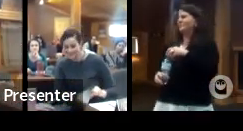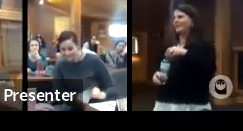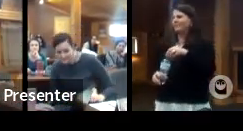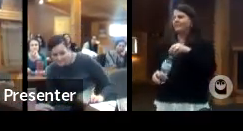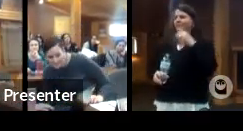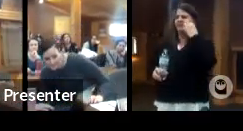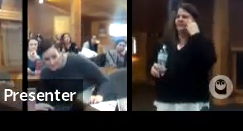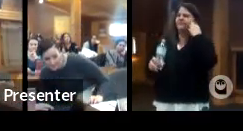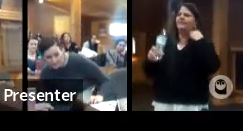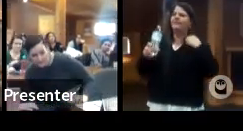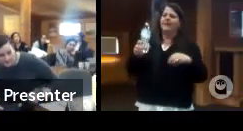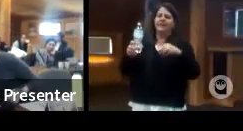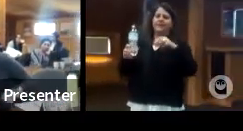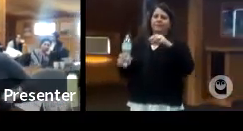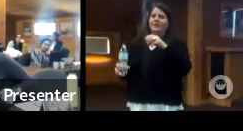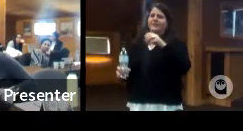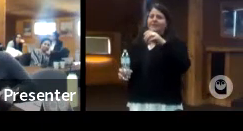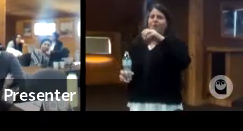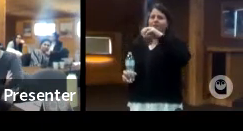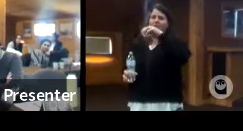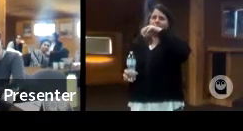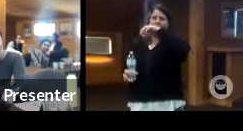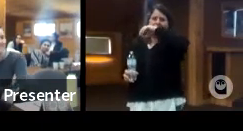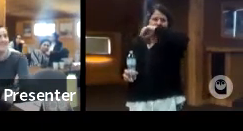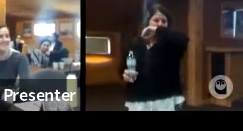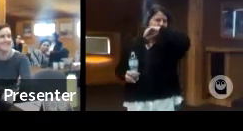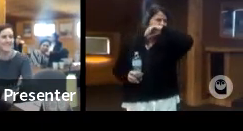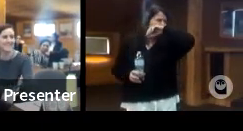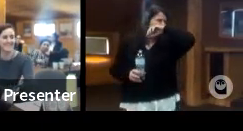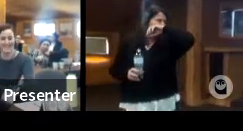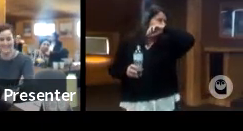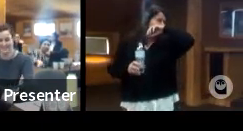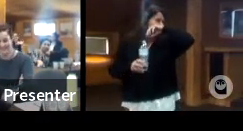Sorry, wrong pipe. I need to breathe and swallow separately.